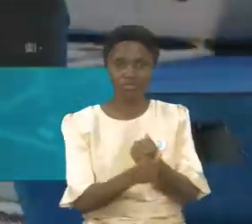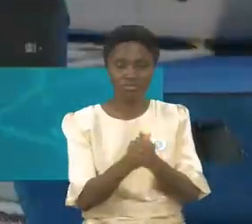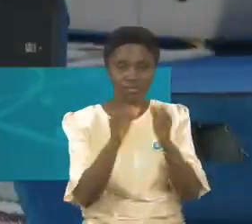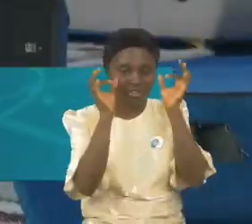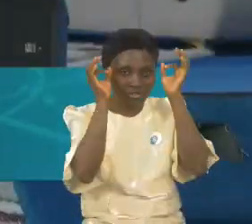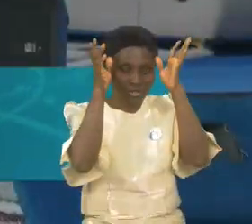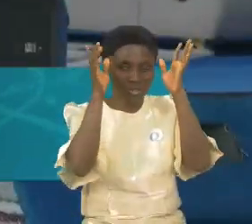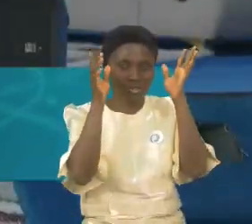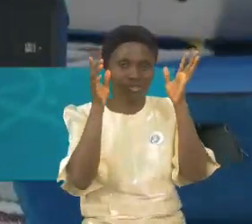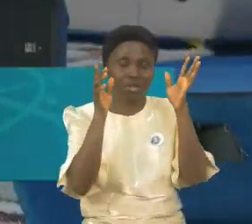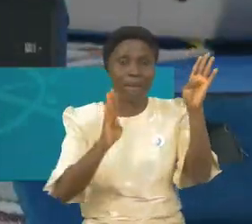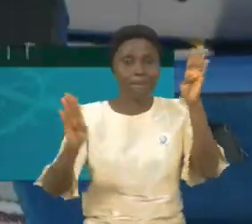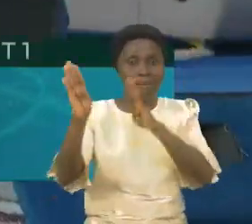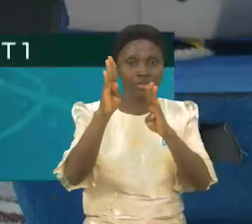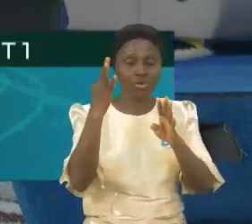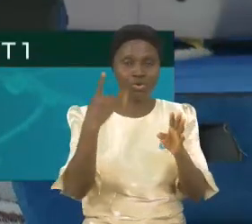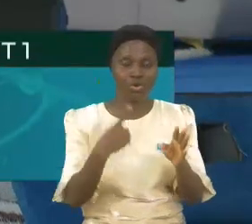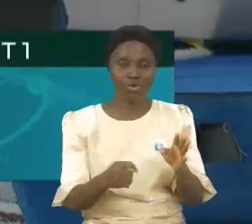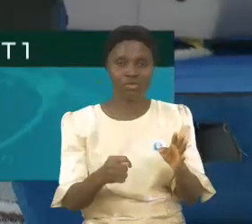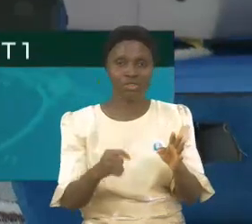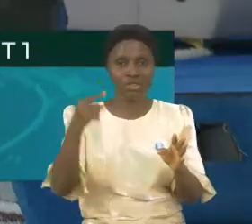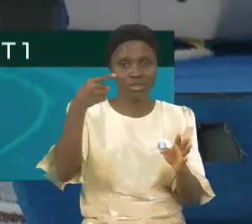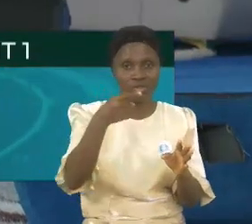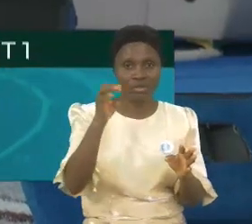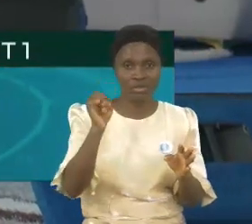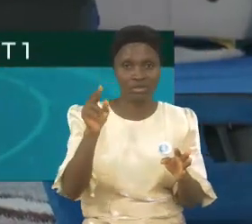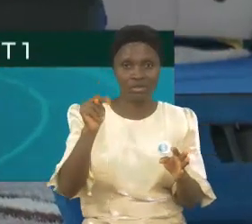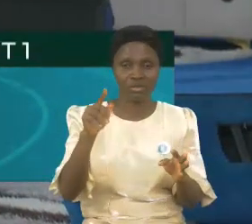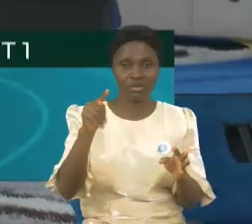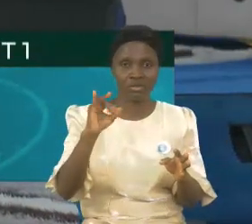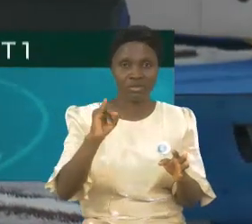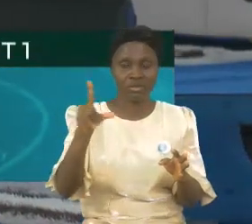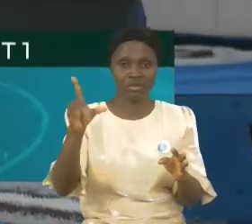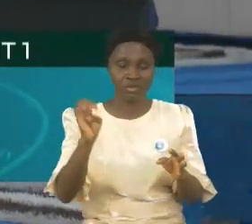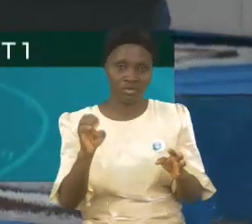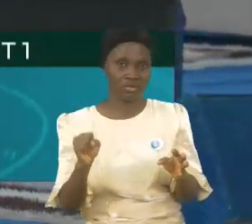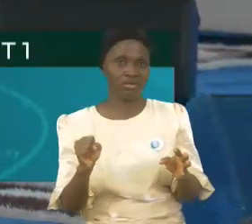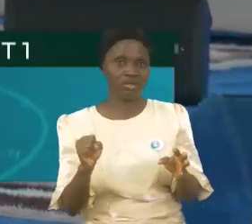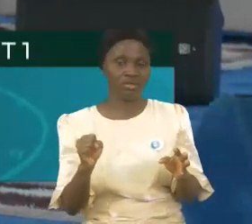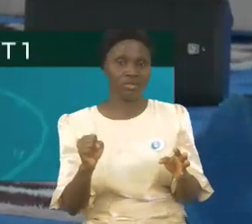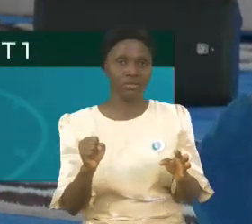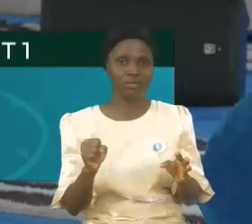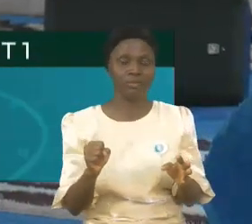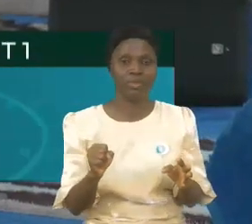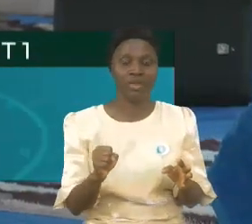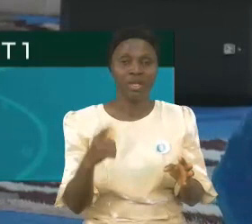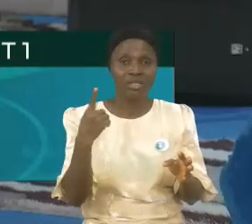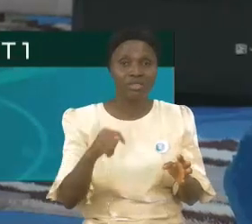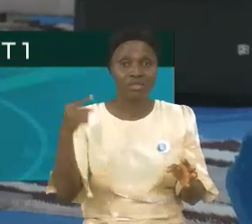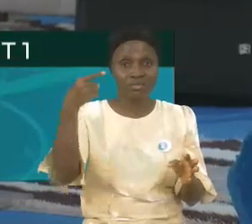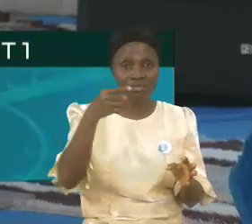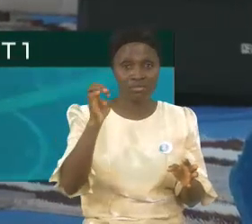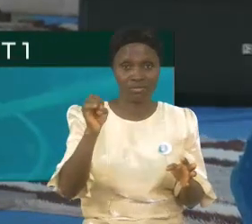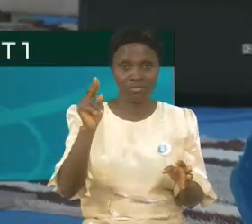the Gentile conflict. The Gentiles always fighting each other. And very near the time